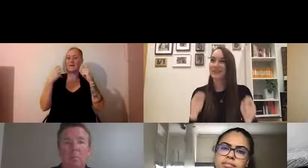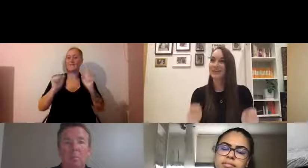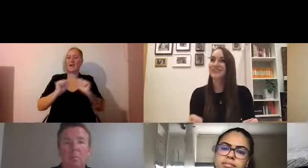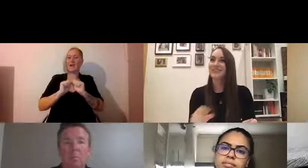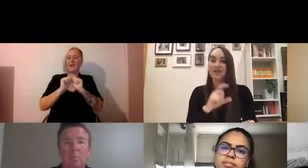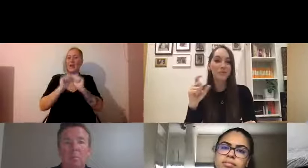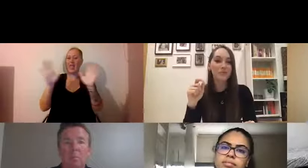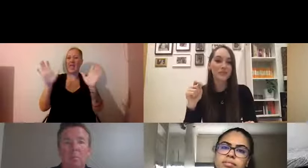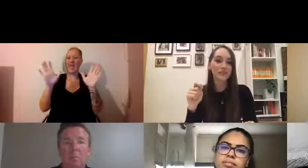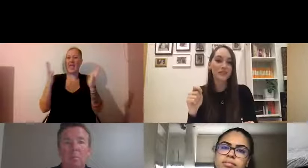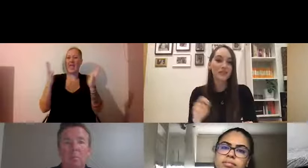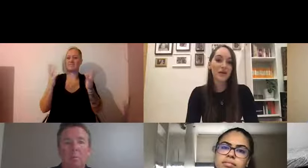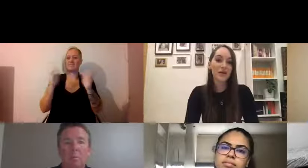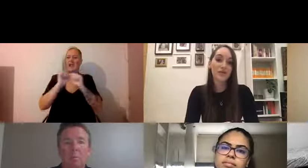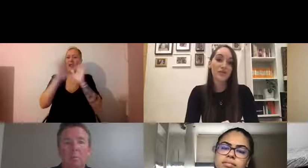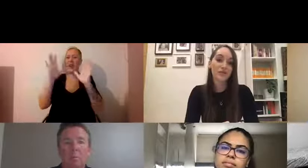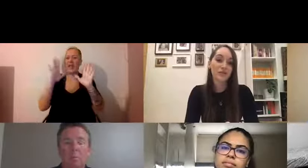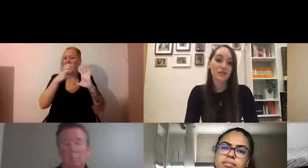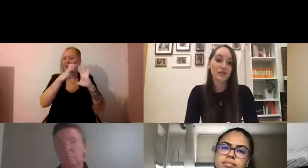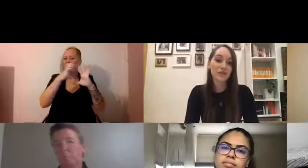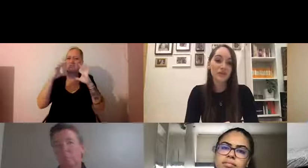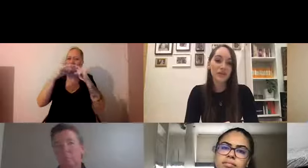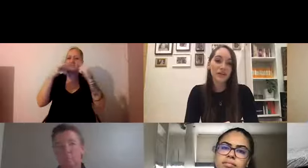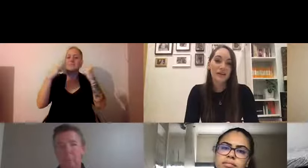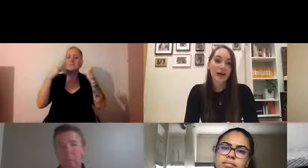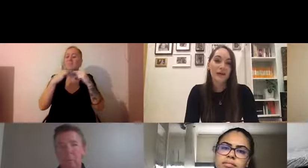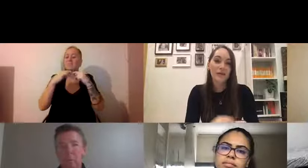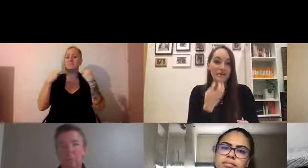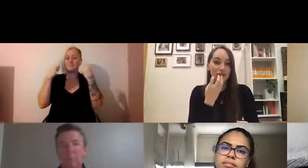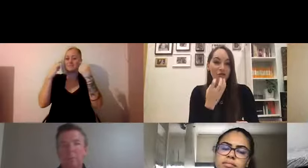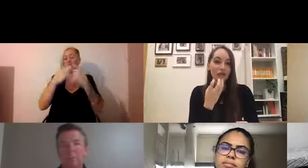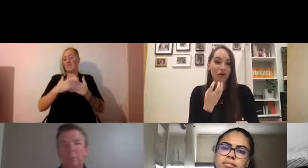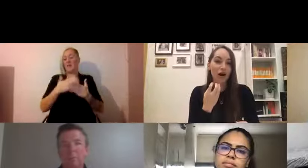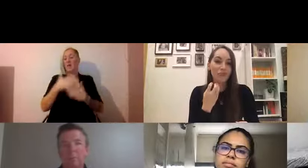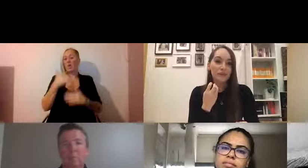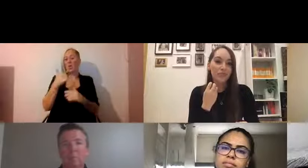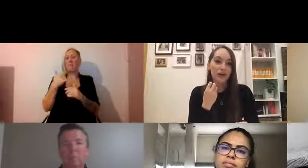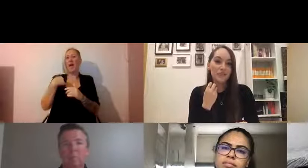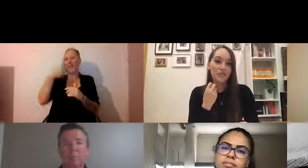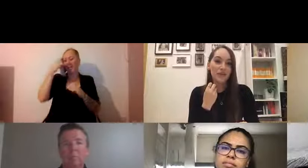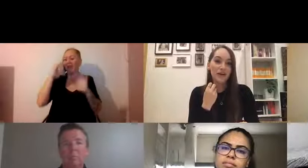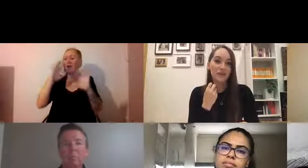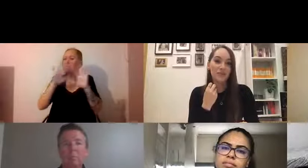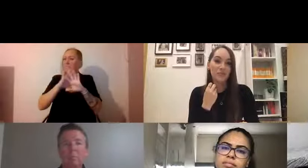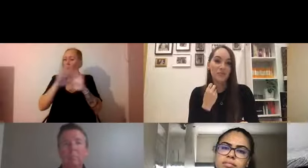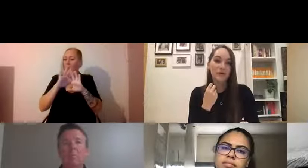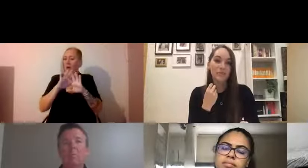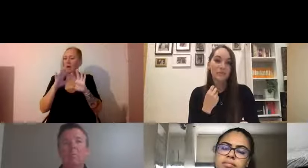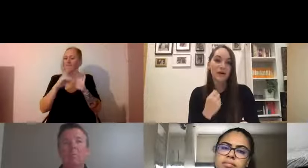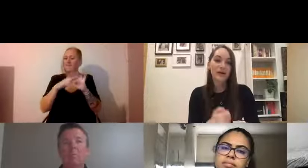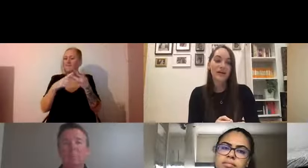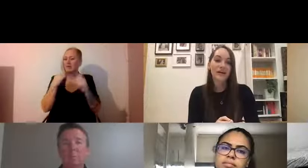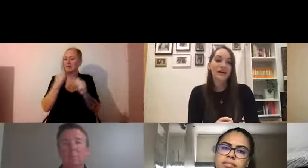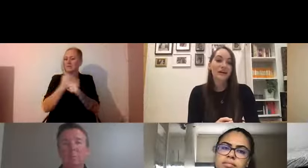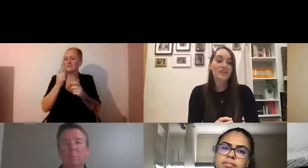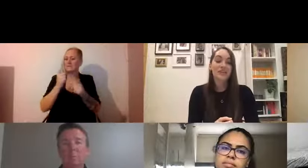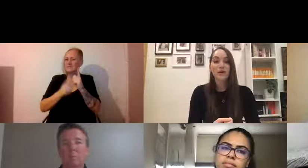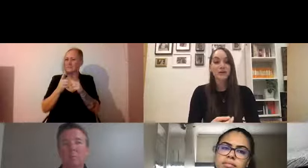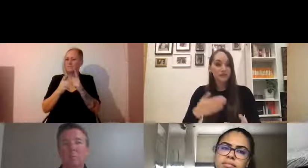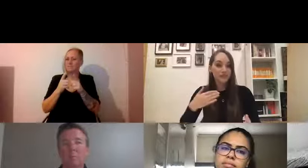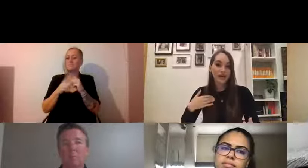I guess, section built into them, and those are really good. I think they do fog up sometimes, so that is a problem, but